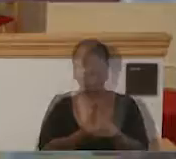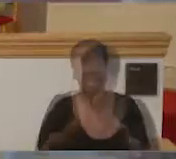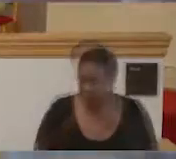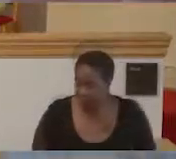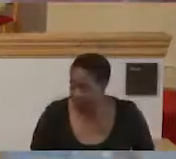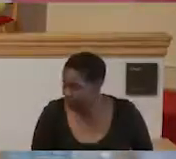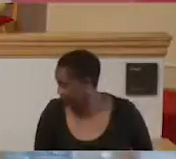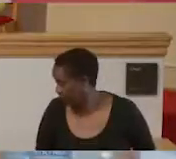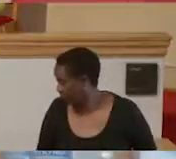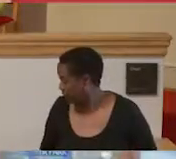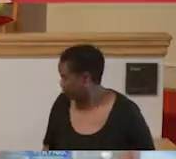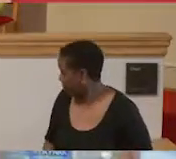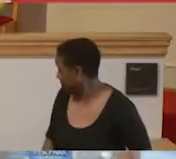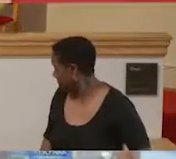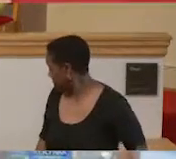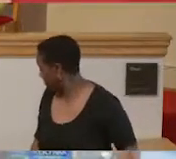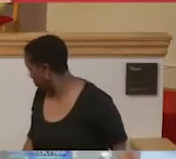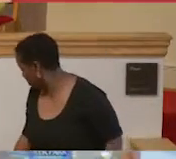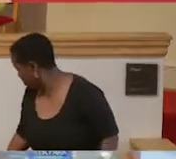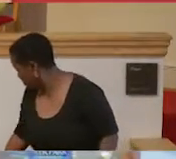Amen. I mean you.